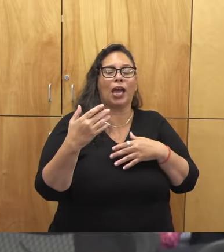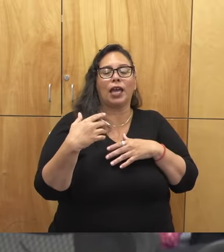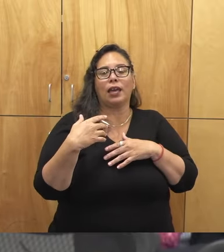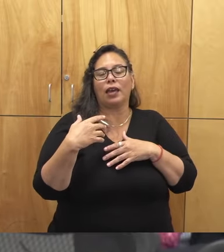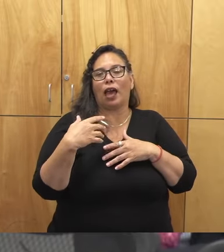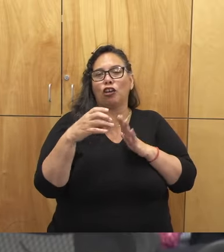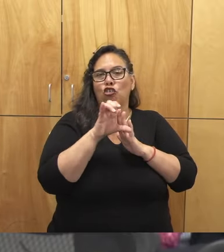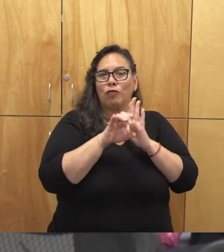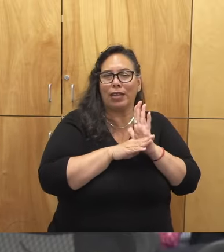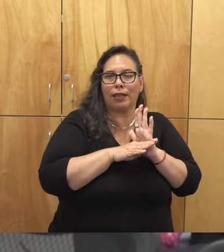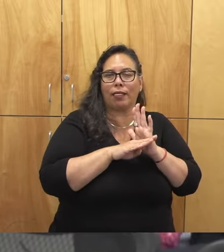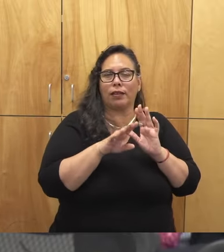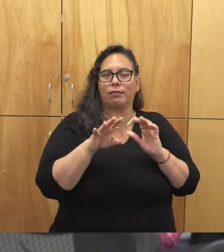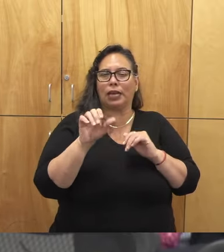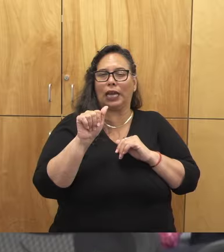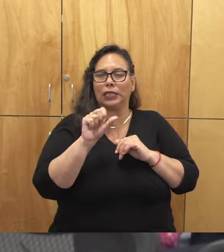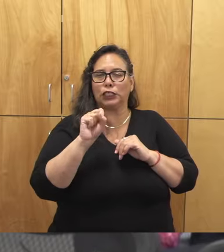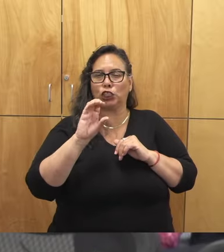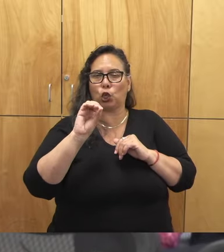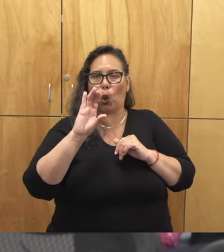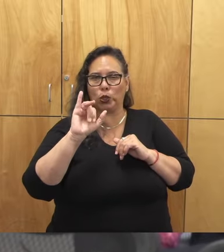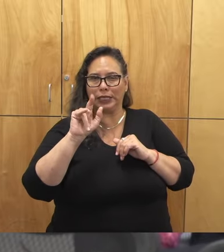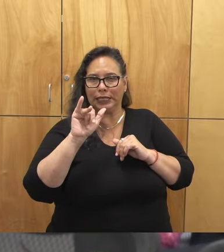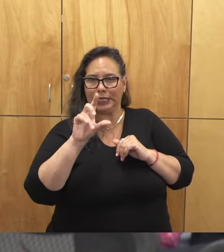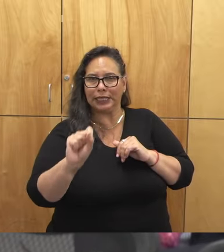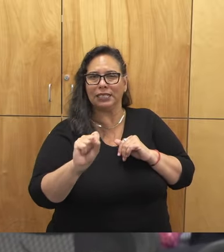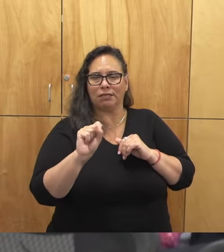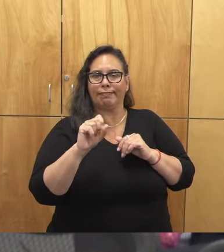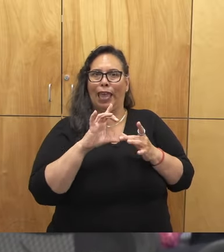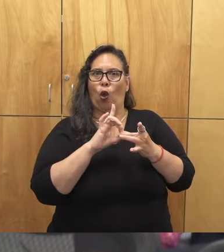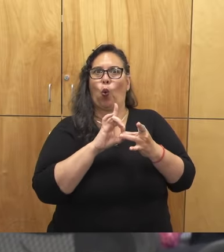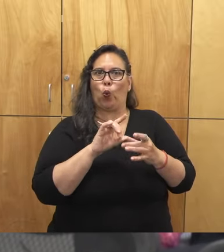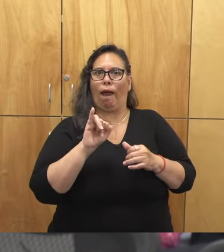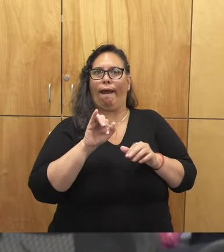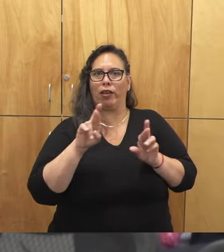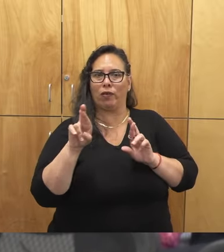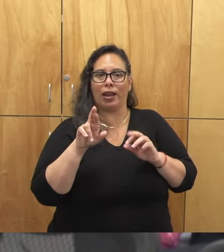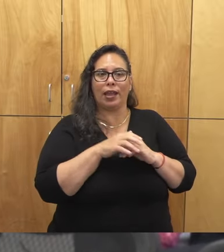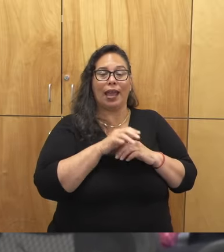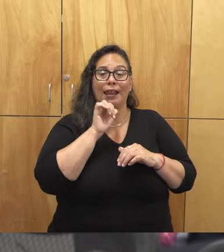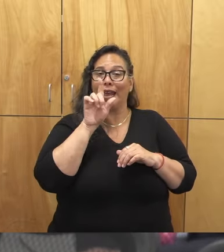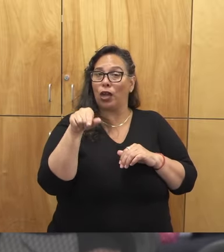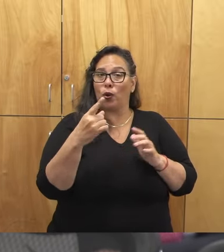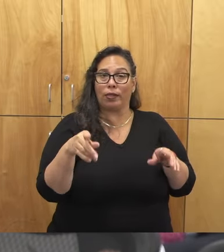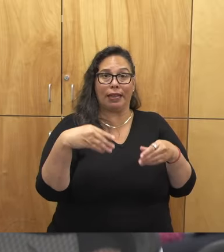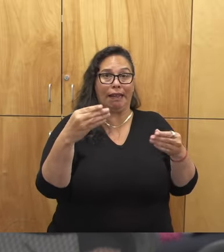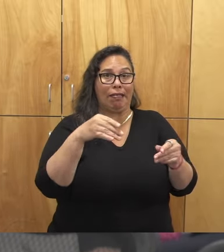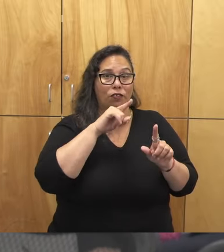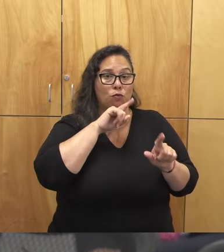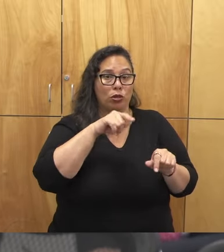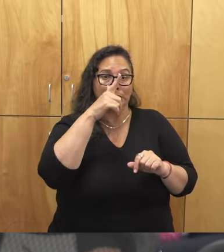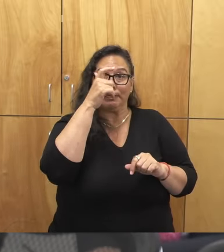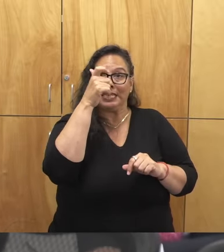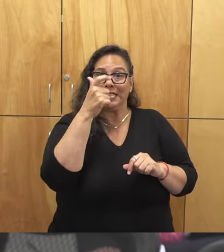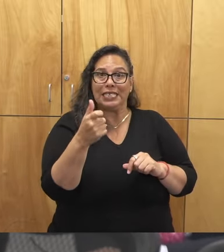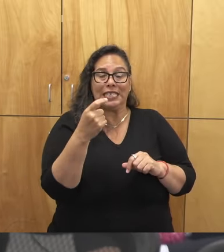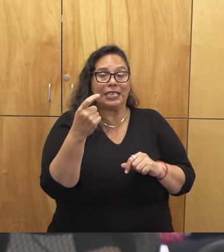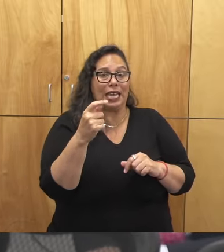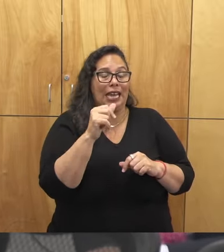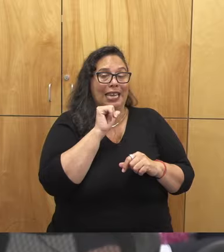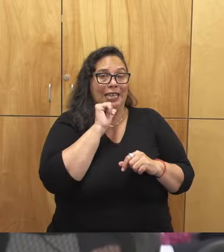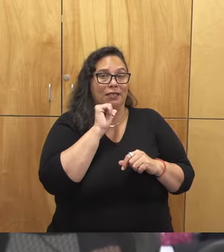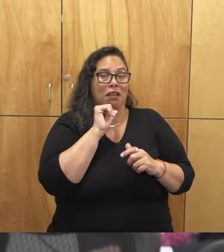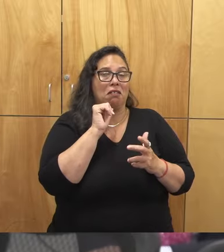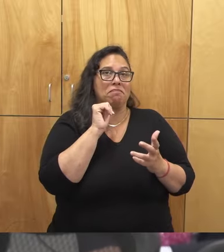Associates, who are the owners of iReady. And not only just giving the reports, because there's something about not only giving